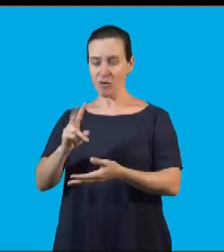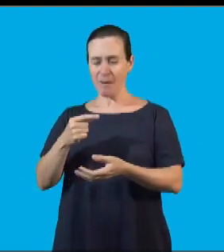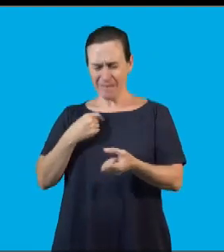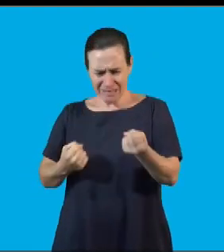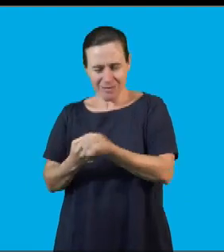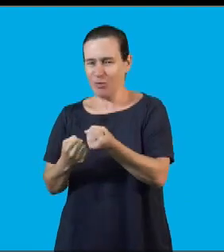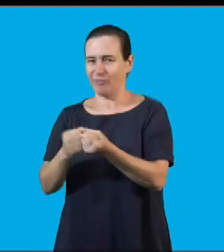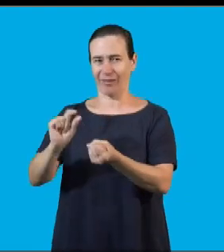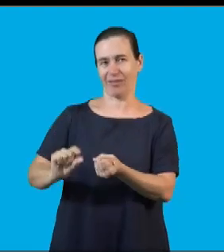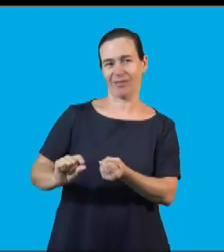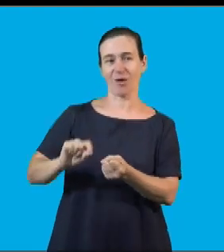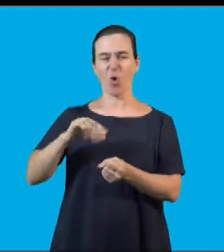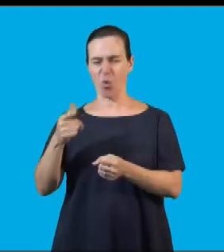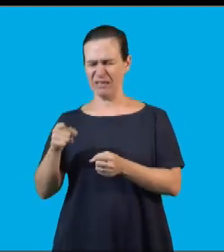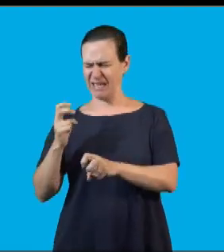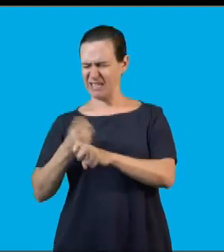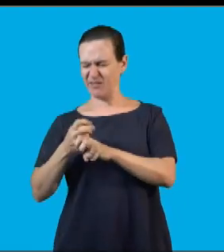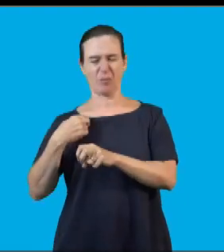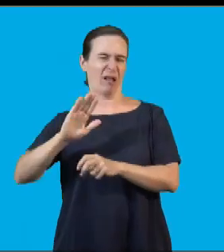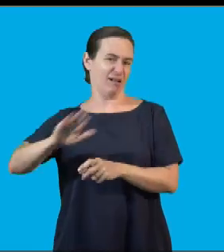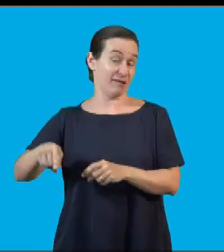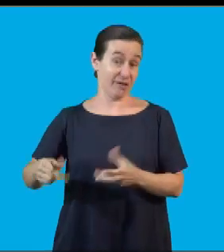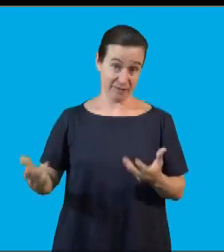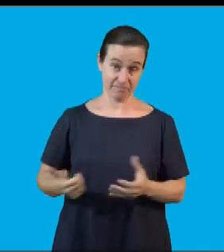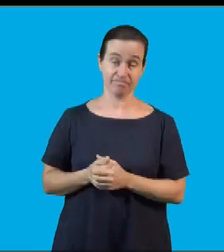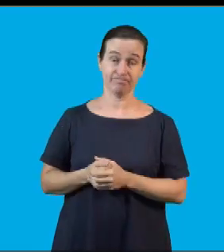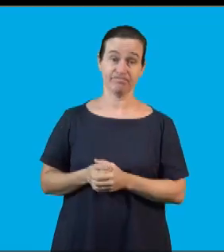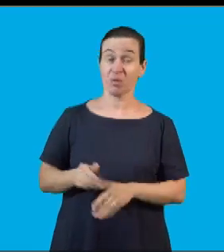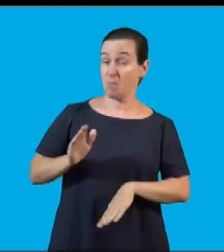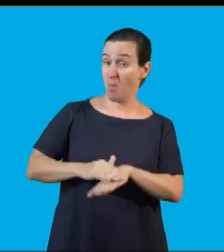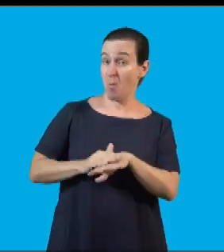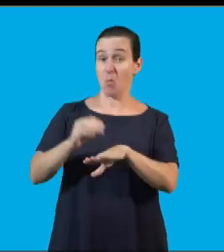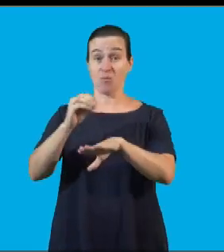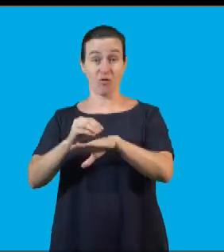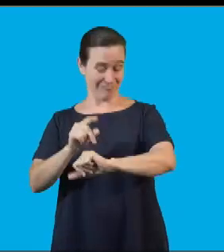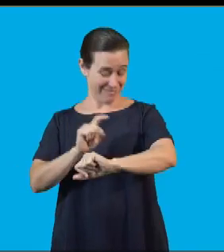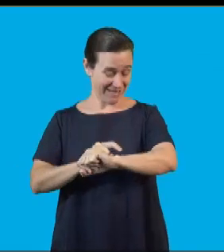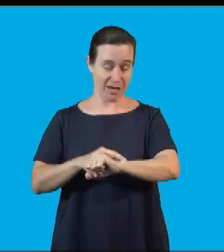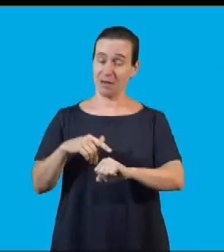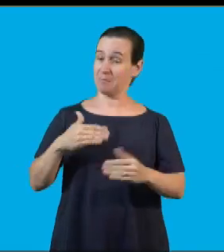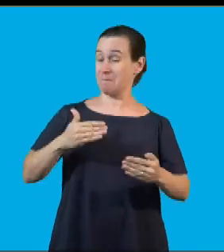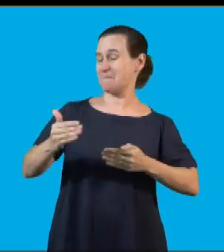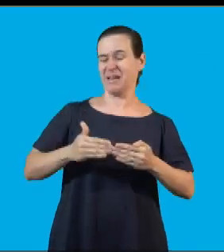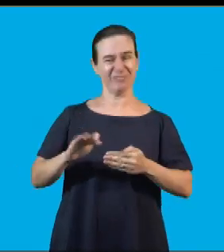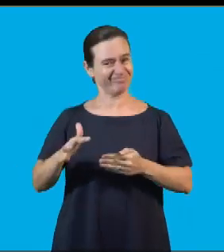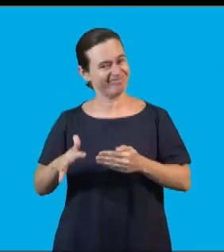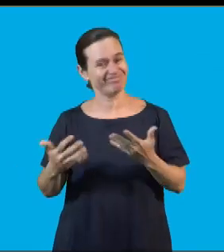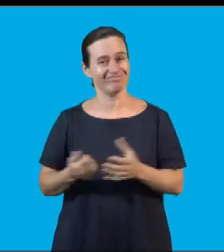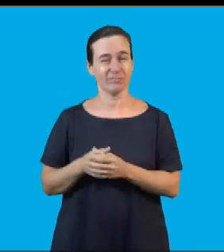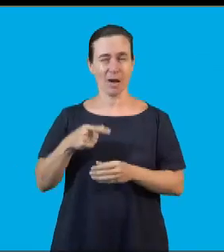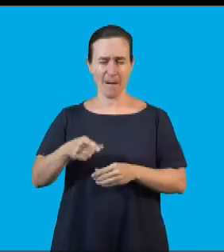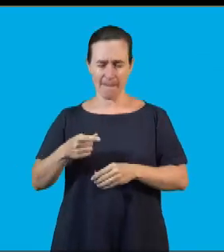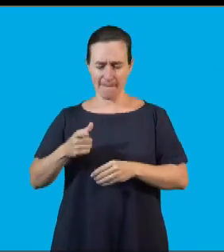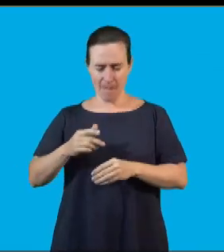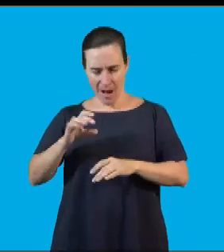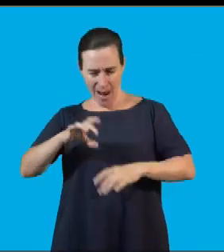supported, or skipping difficult questions. Some other problems include not managing your time effectively and